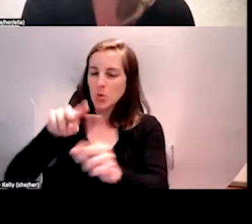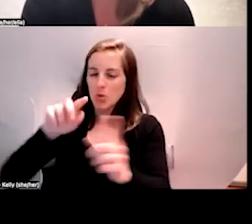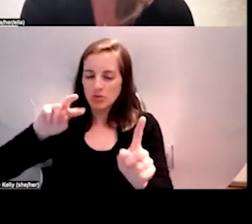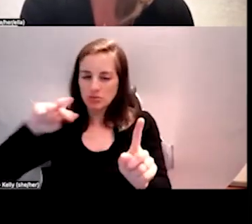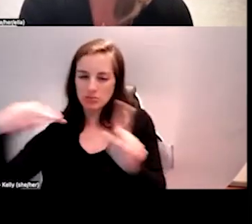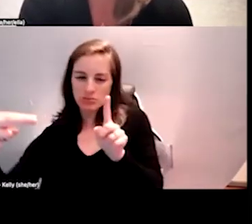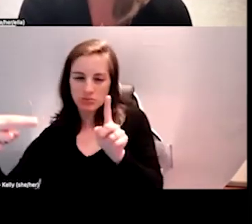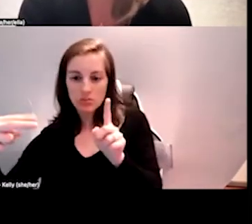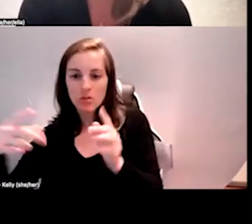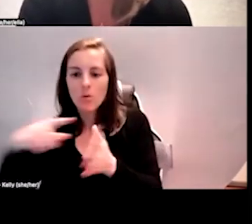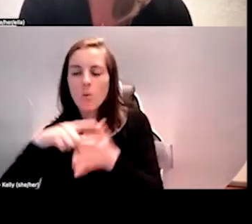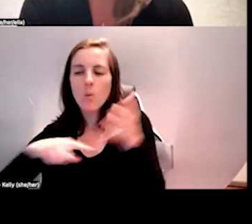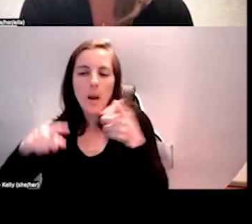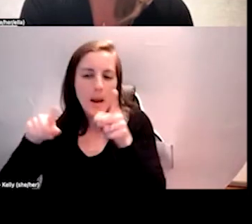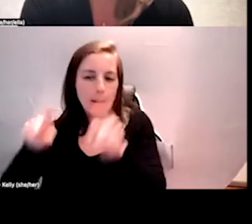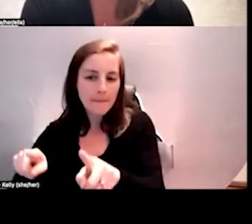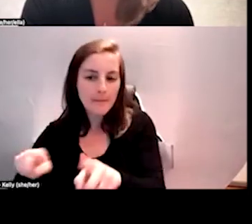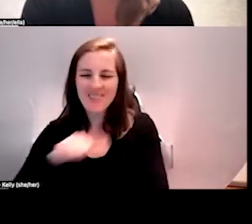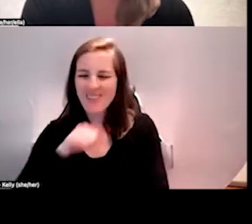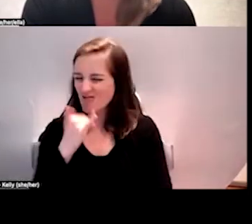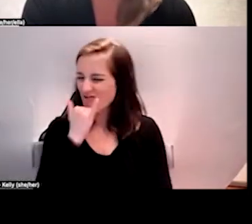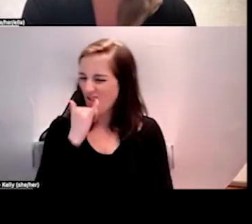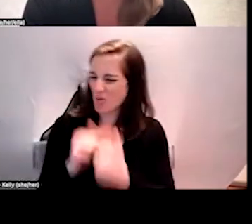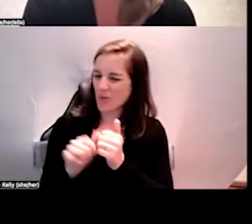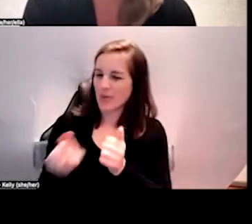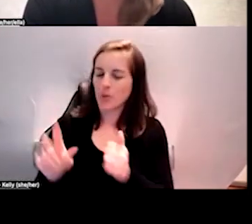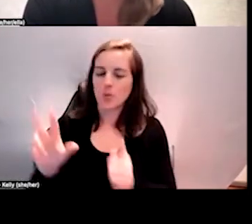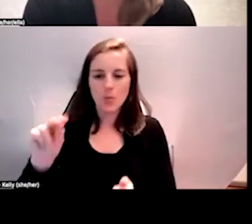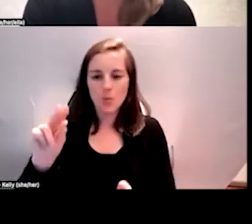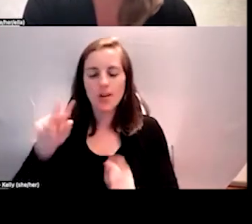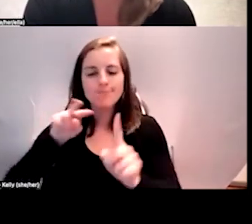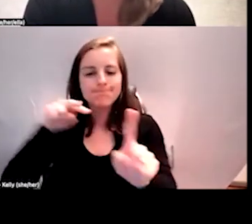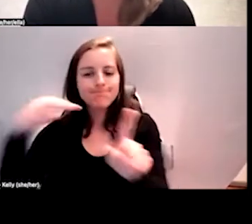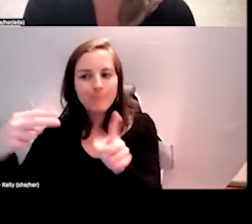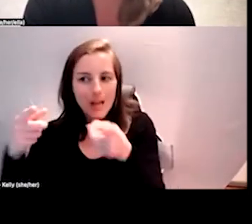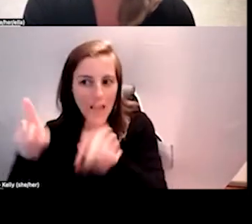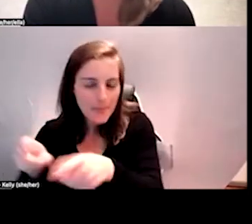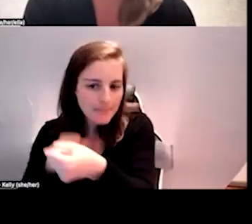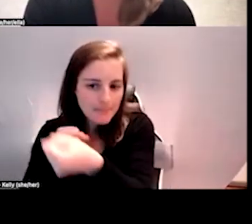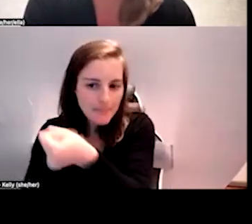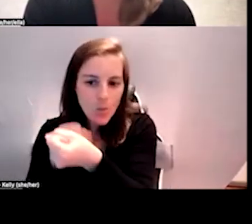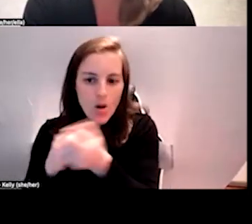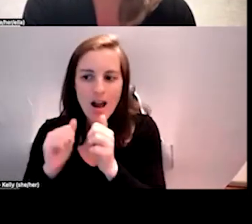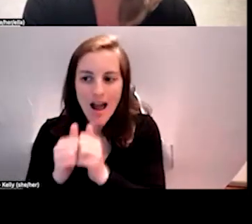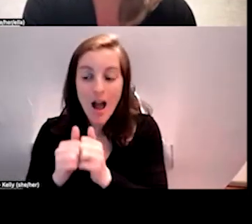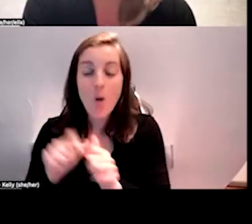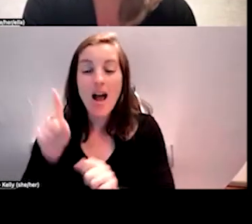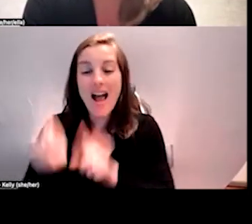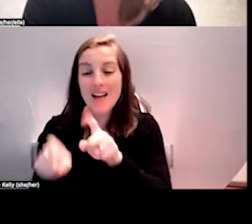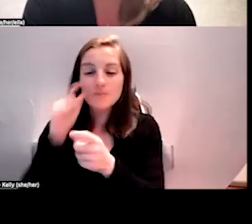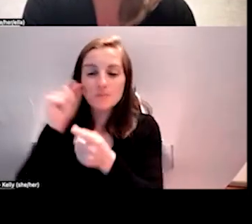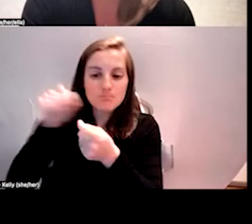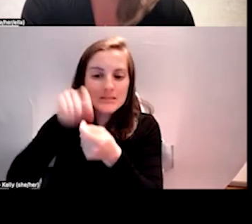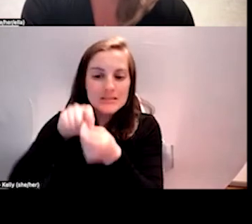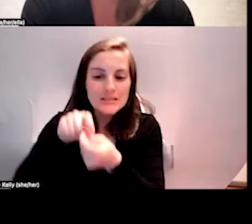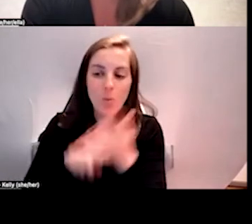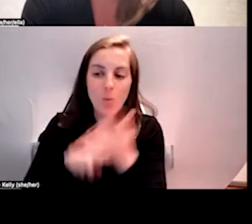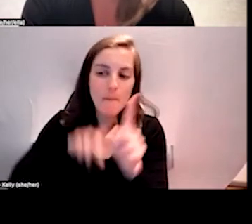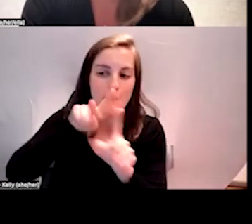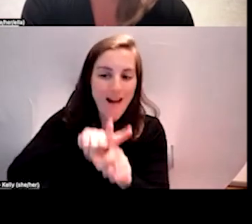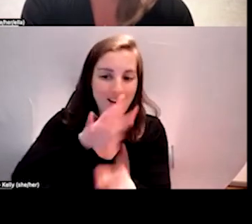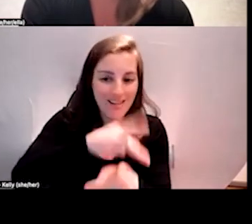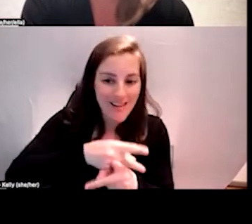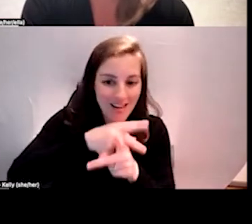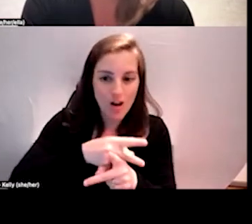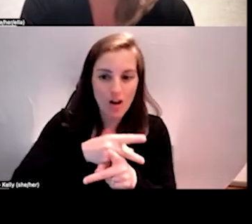asking about the important and relevant details that are pertinent to your care, and how those